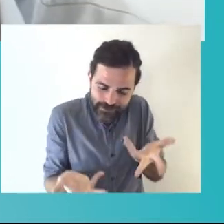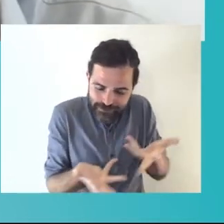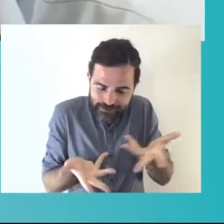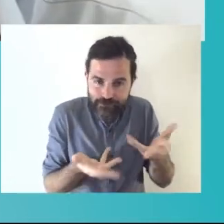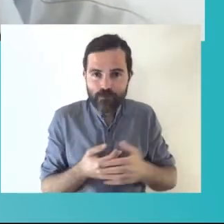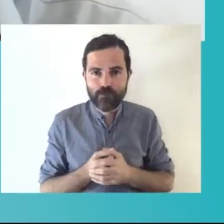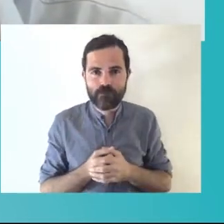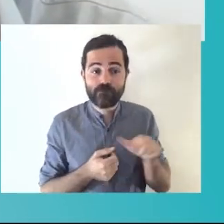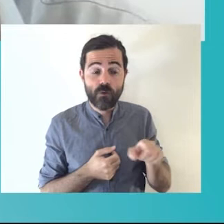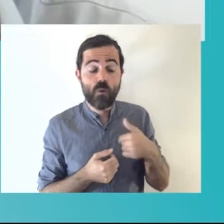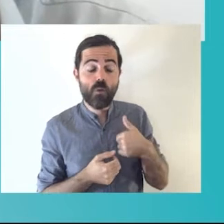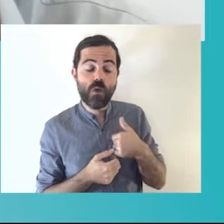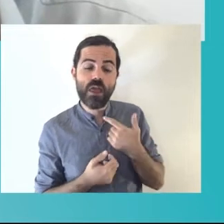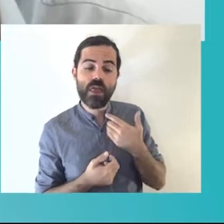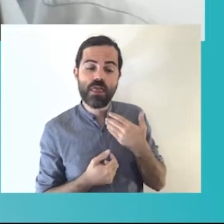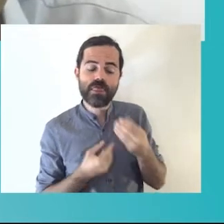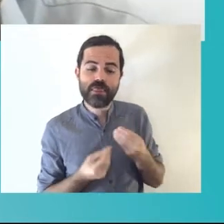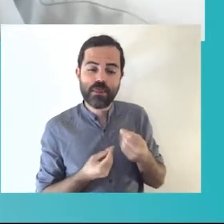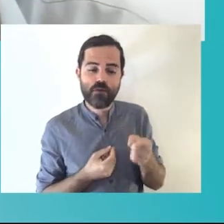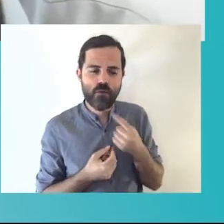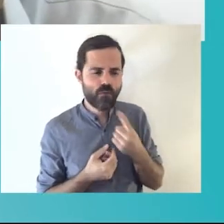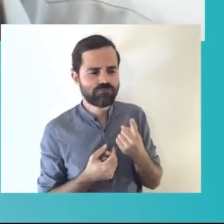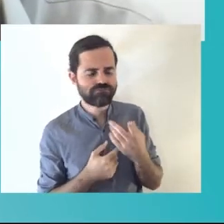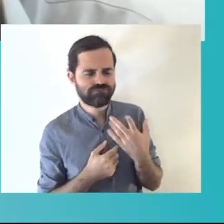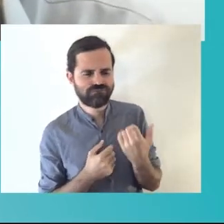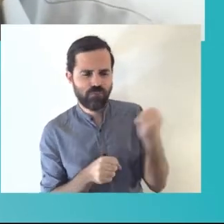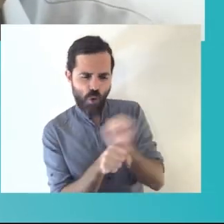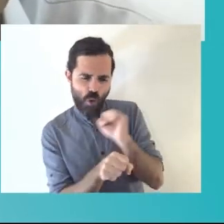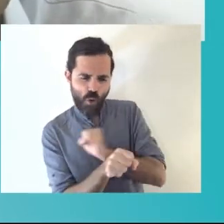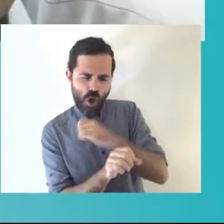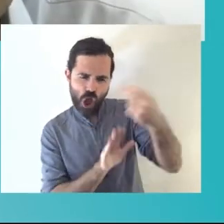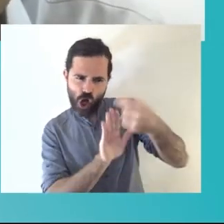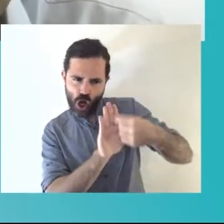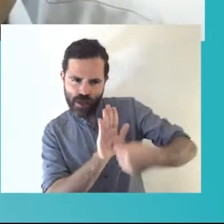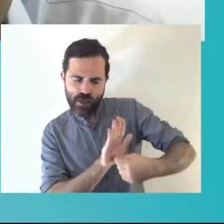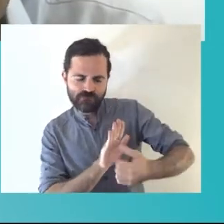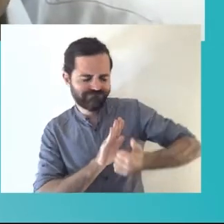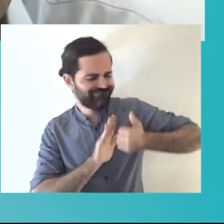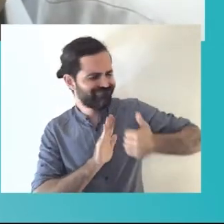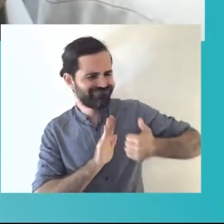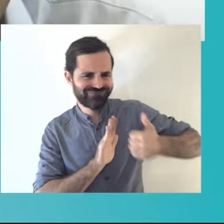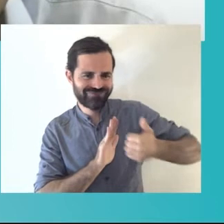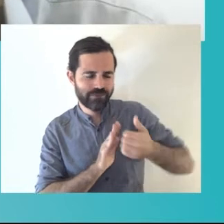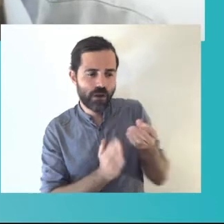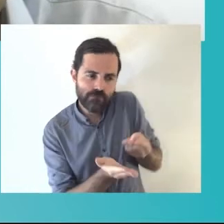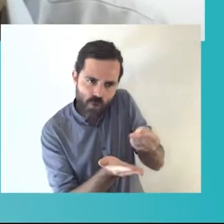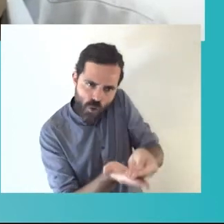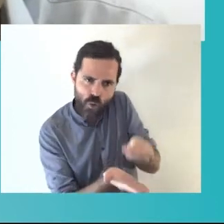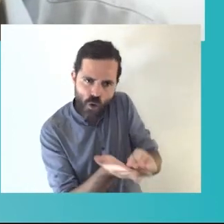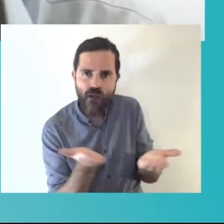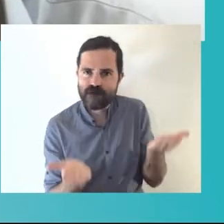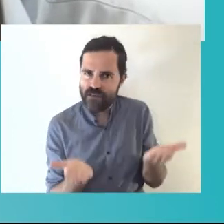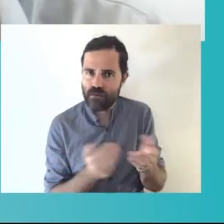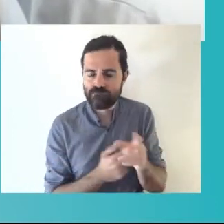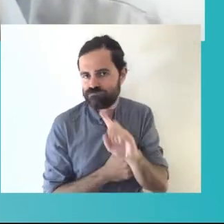constrained and not demand constrained. And so what we do is to ensure very good working conditions, continuous training, and the right